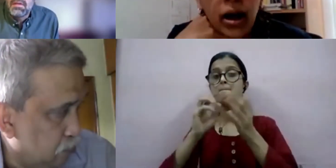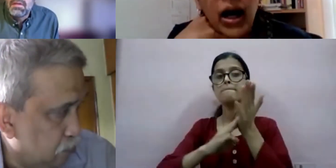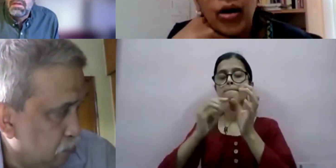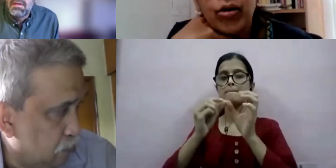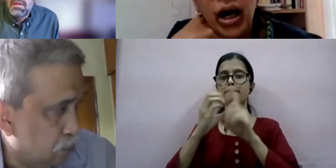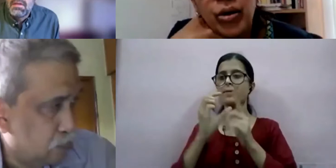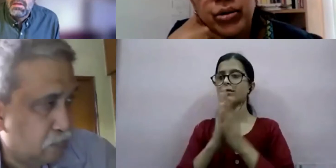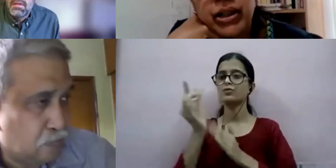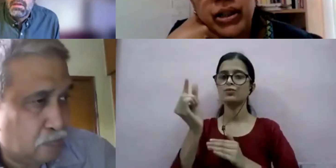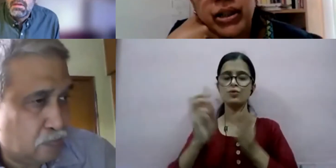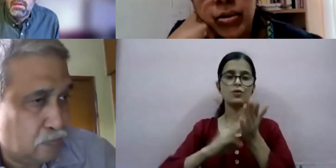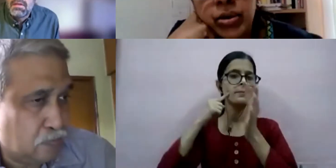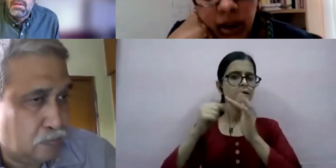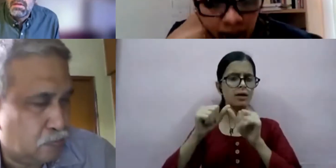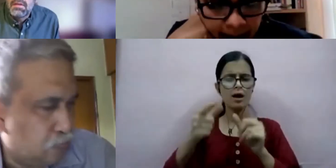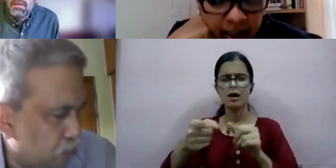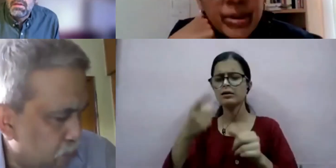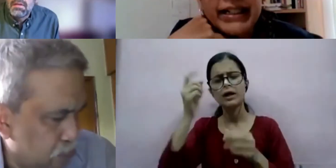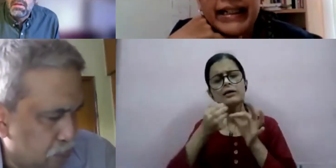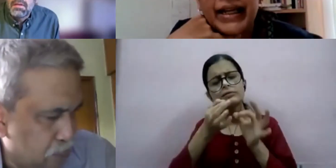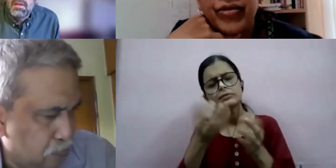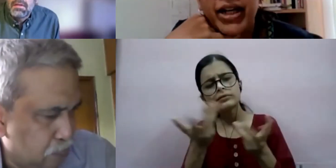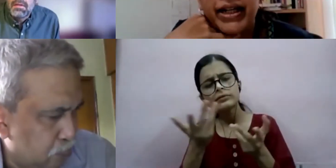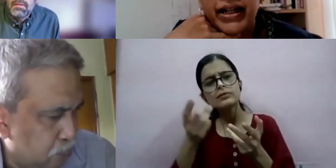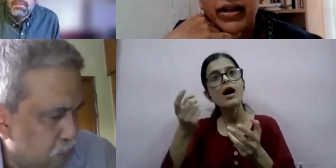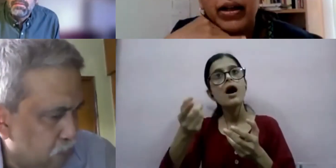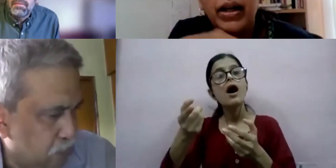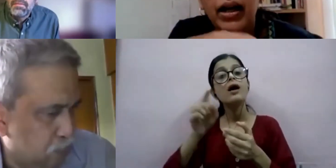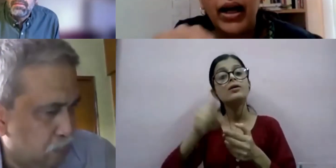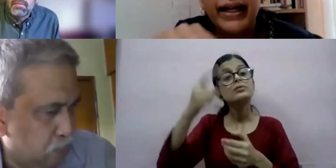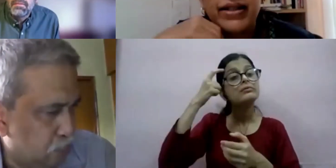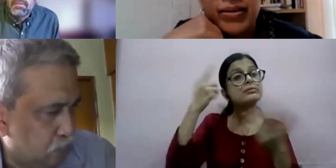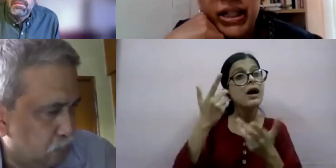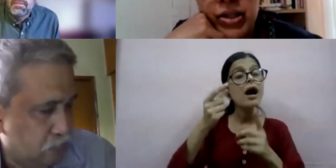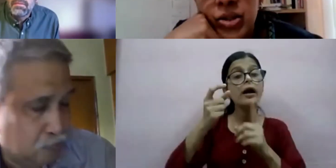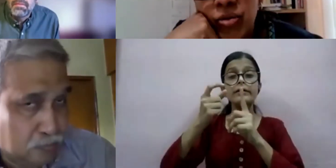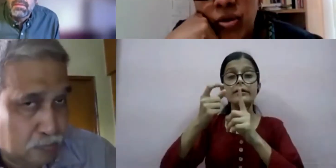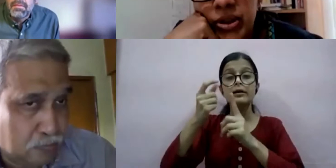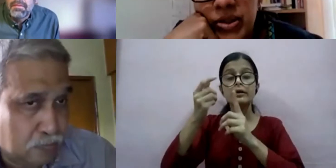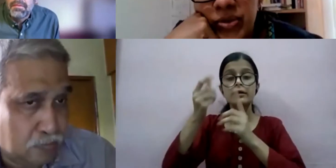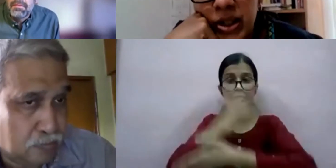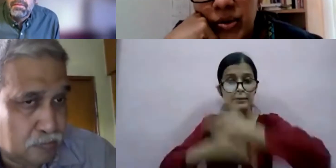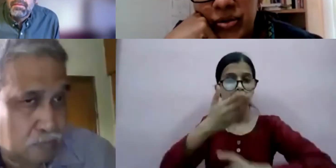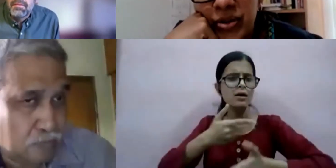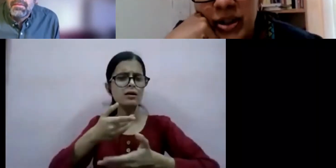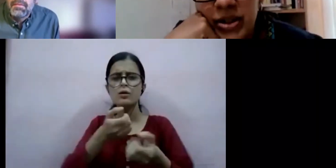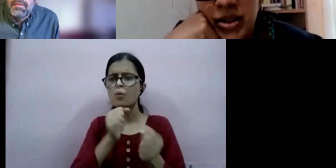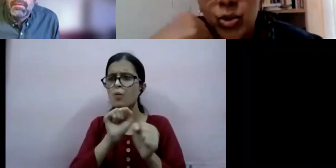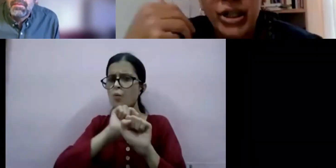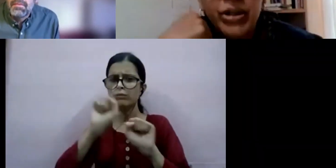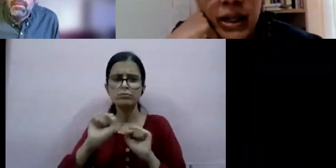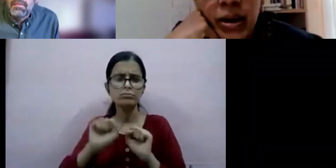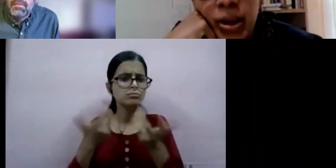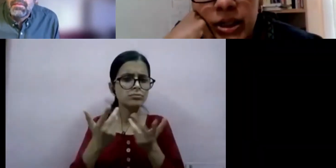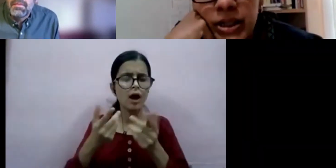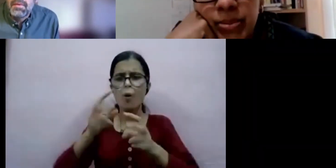asks, how do you think about disability life writing and its implications for this field of research?